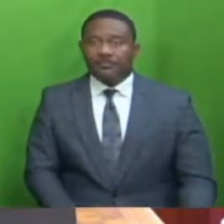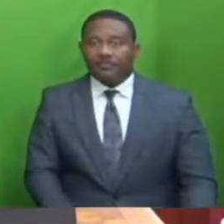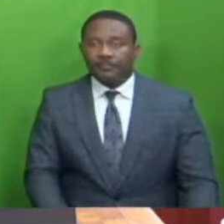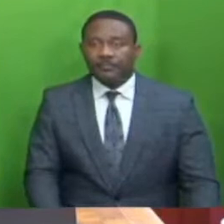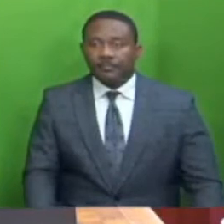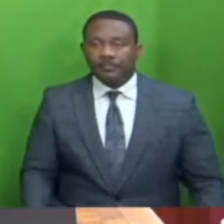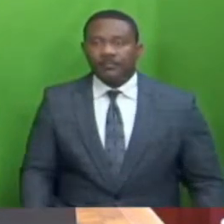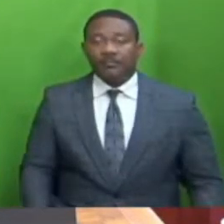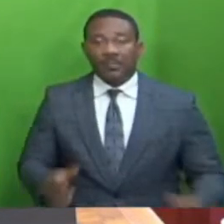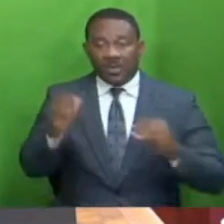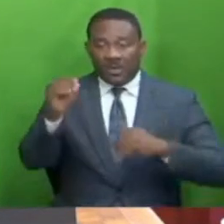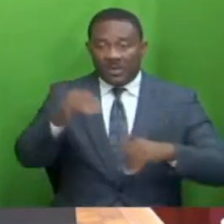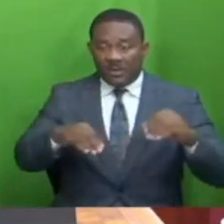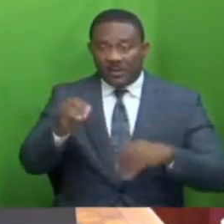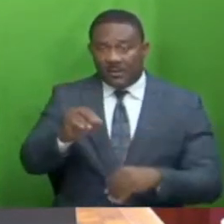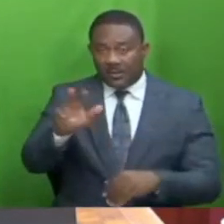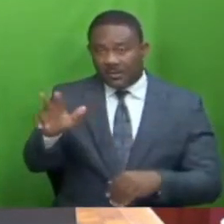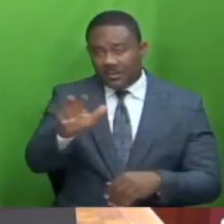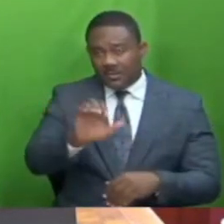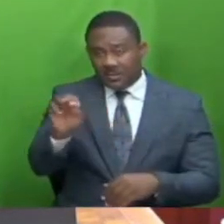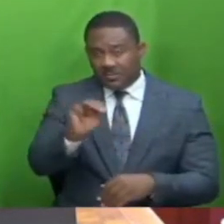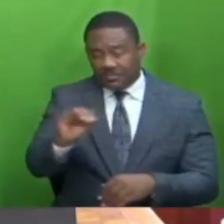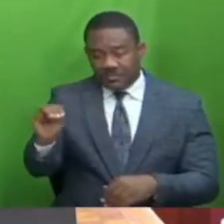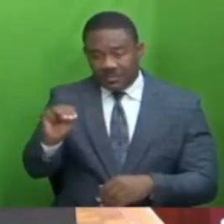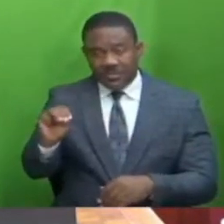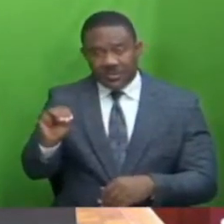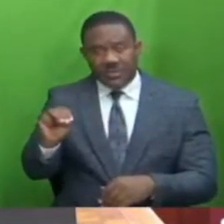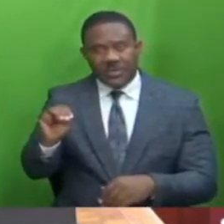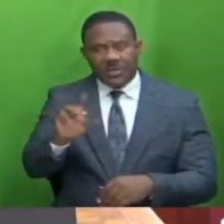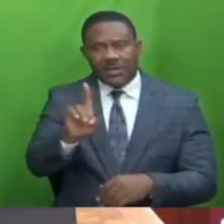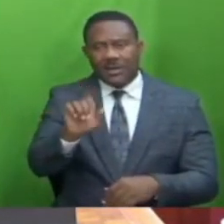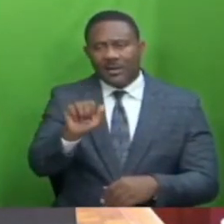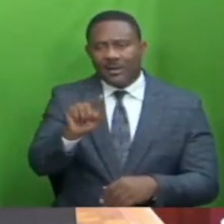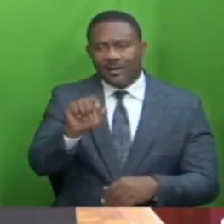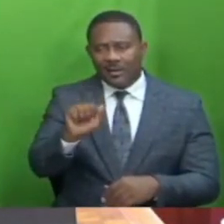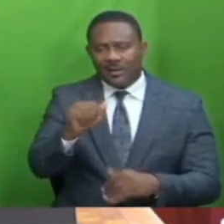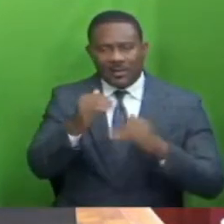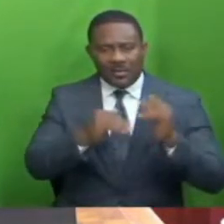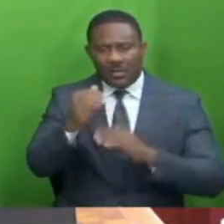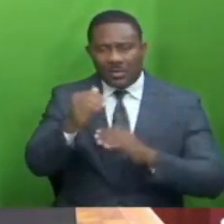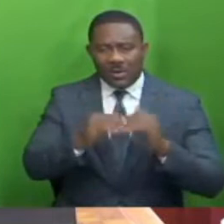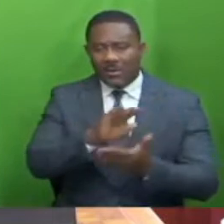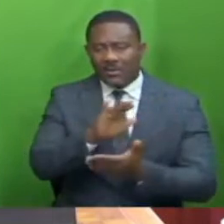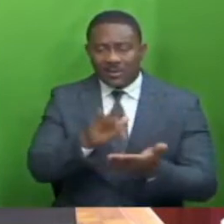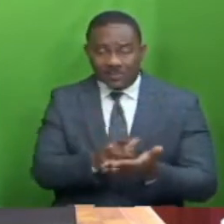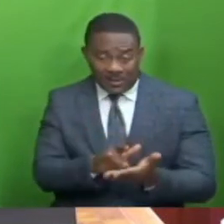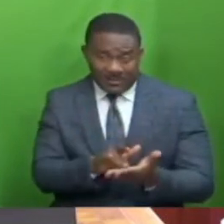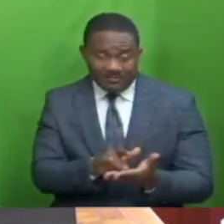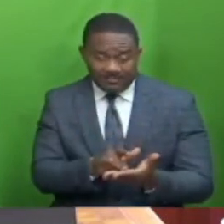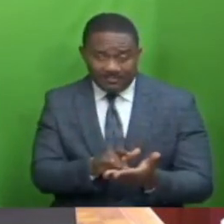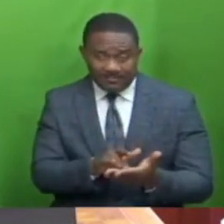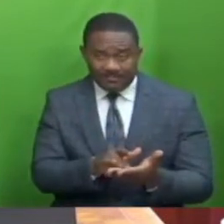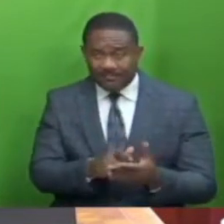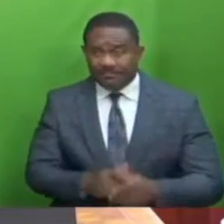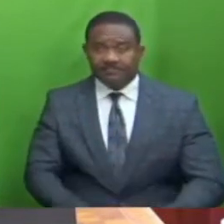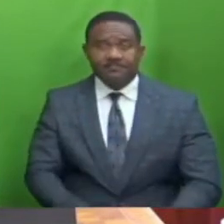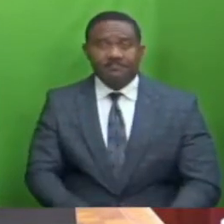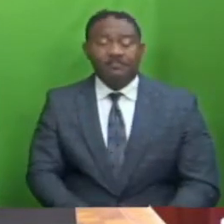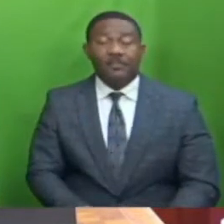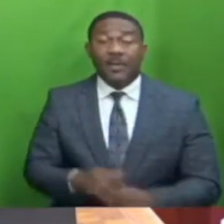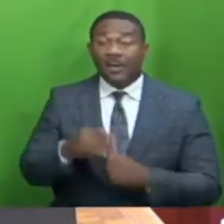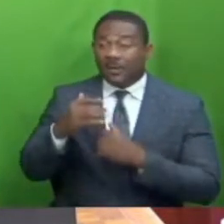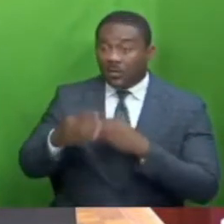to invest $300 million towards the construction of a data center under the G7 Partnership for Global Infrastructure